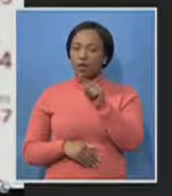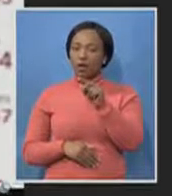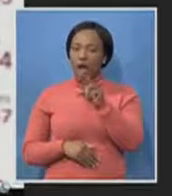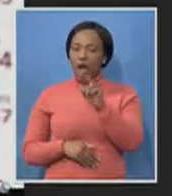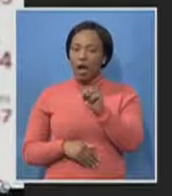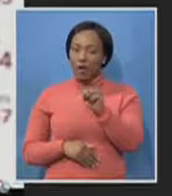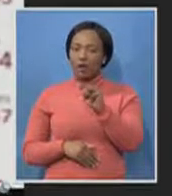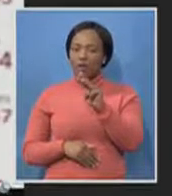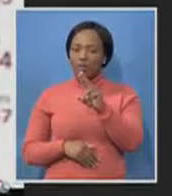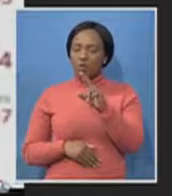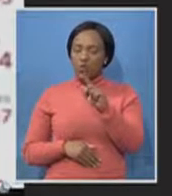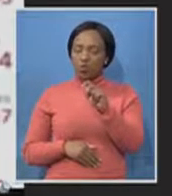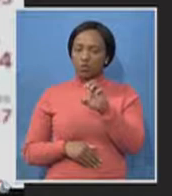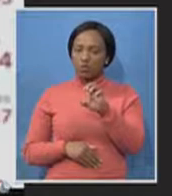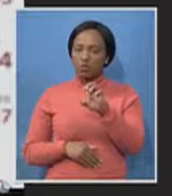All right.